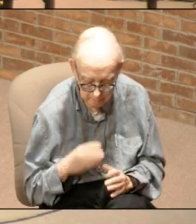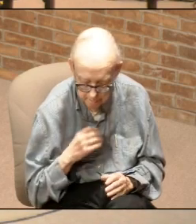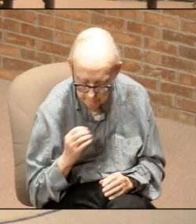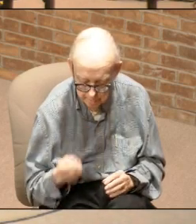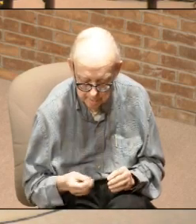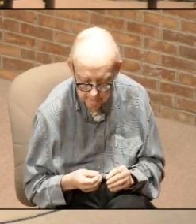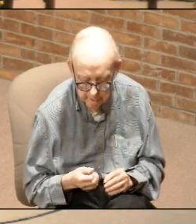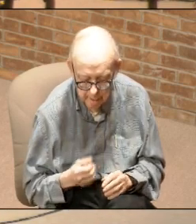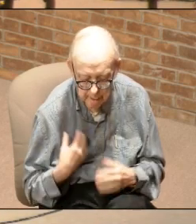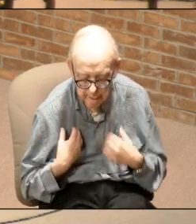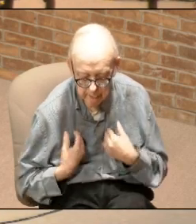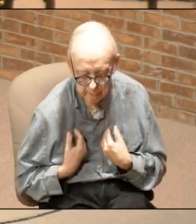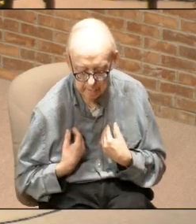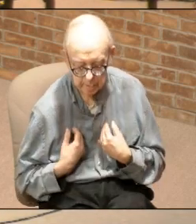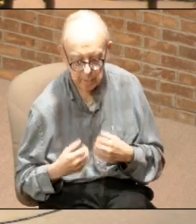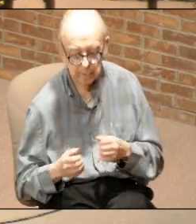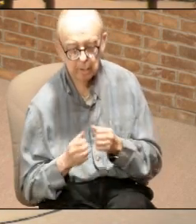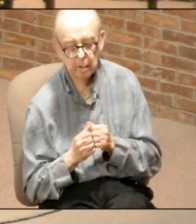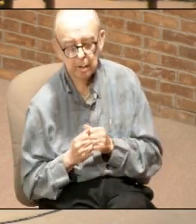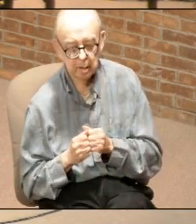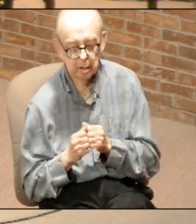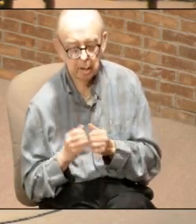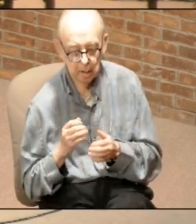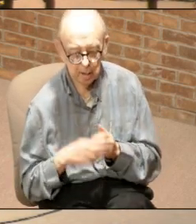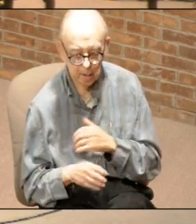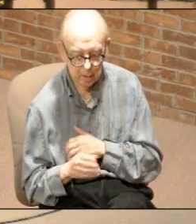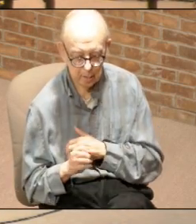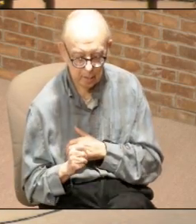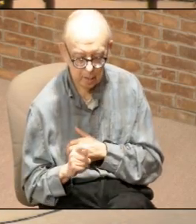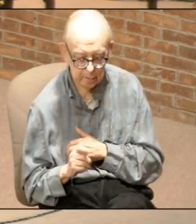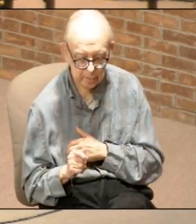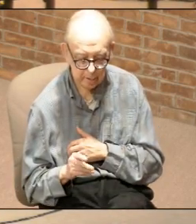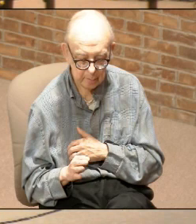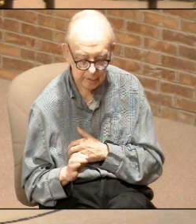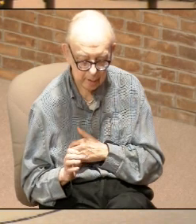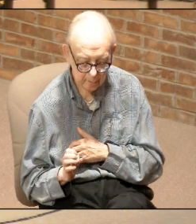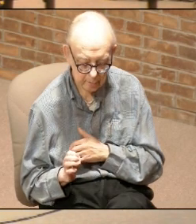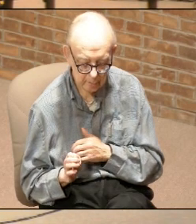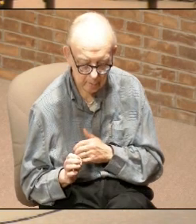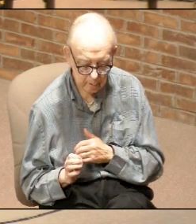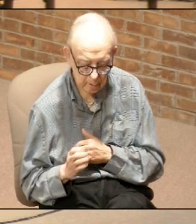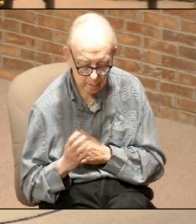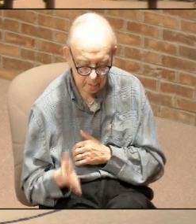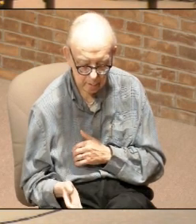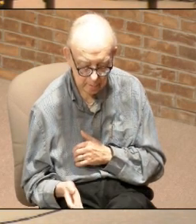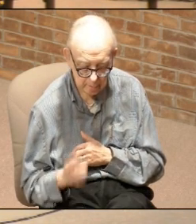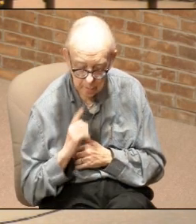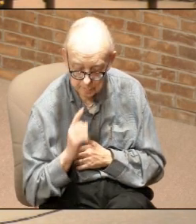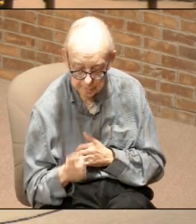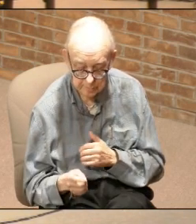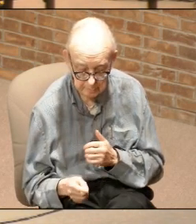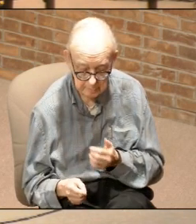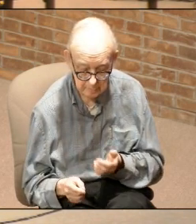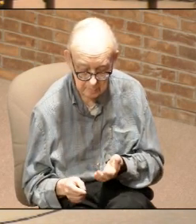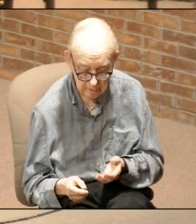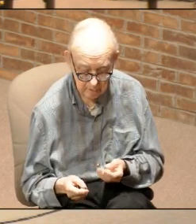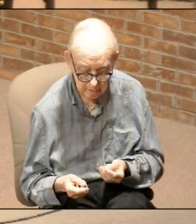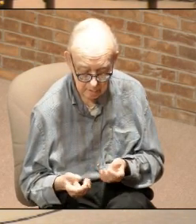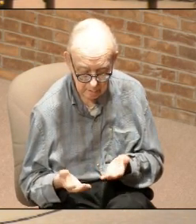animals together in a stable there's going to be some messes